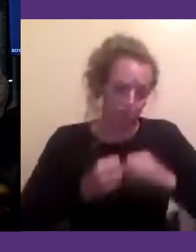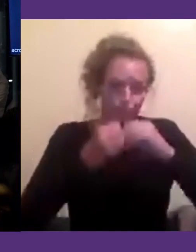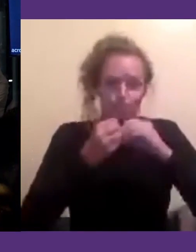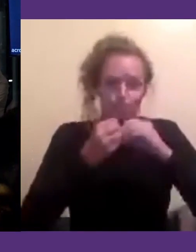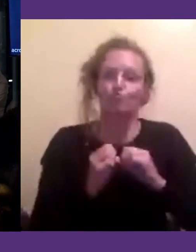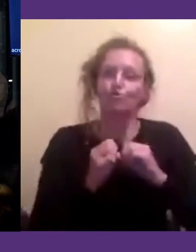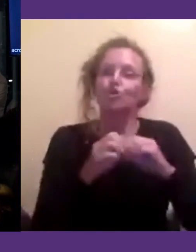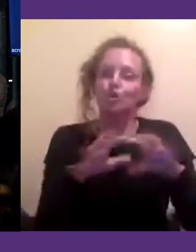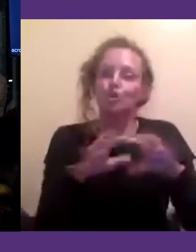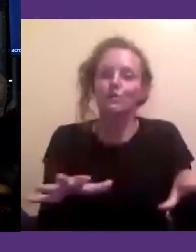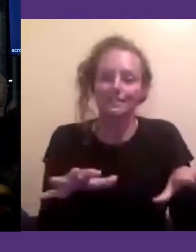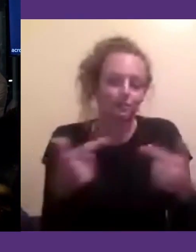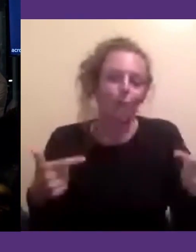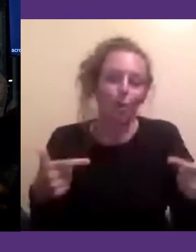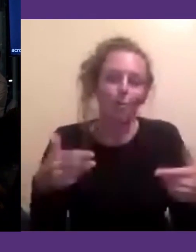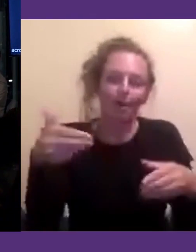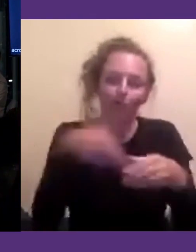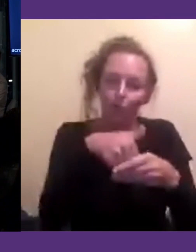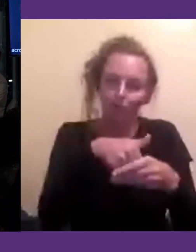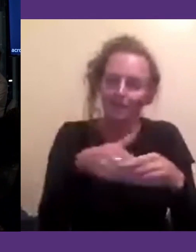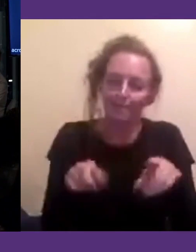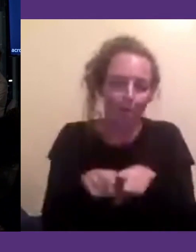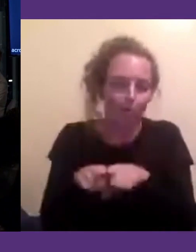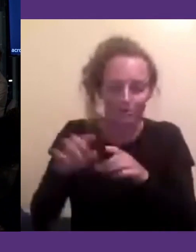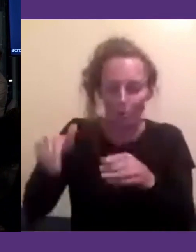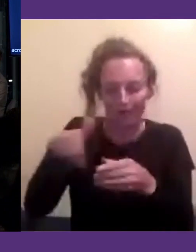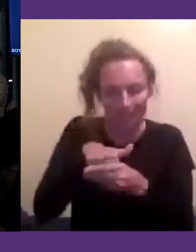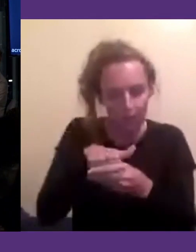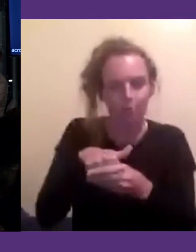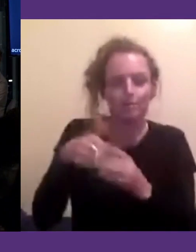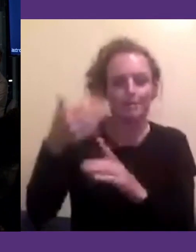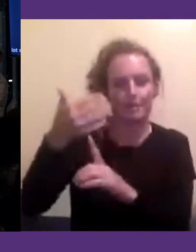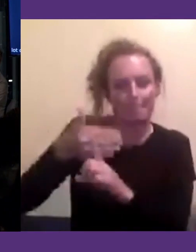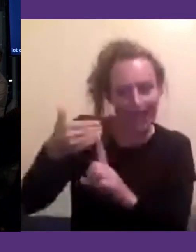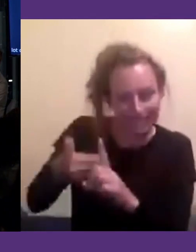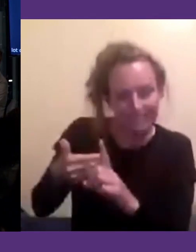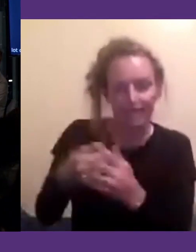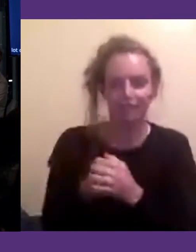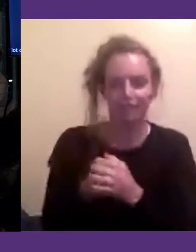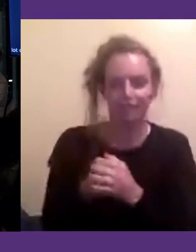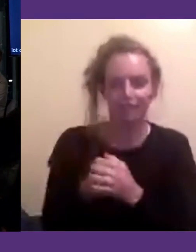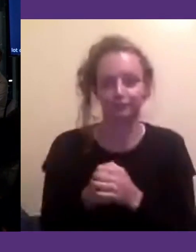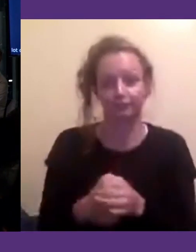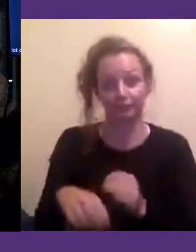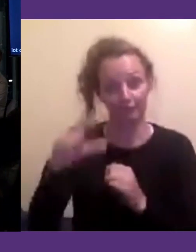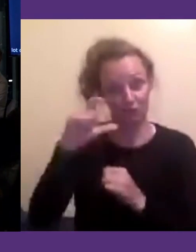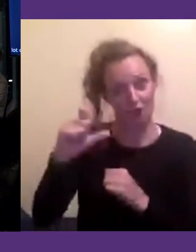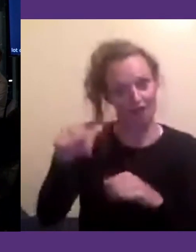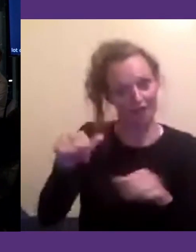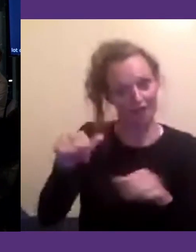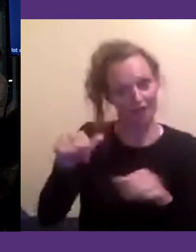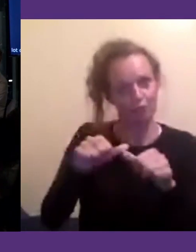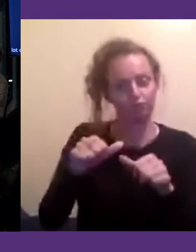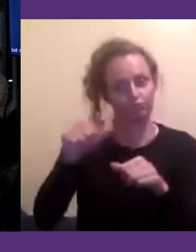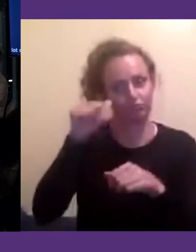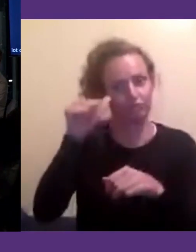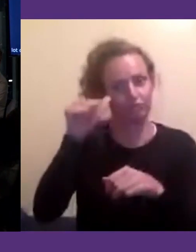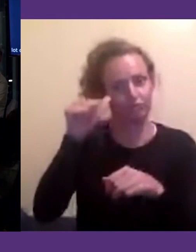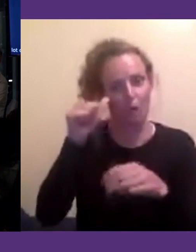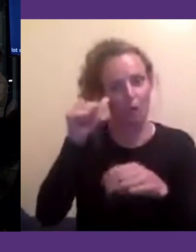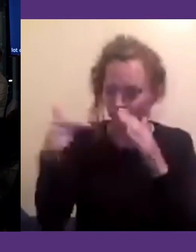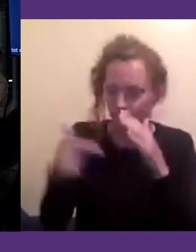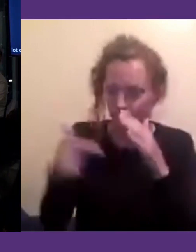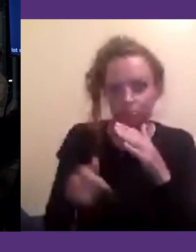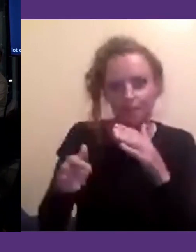more about that than I do, because you were at the launch, and we were talking about it earlier. So could you introduce yourself? Tell us a little bit about your take on the portrayal of